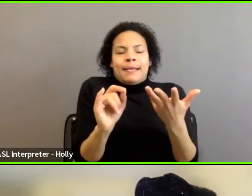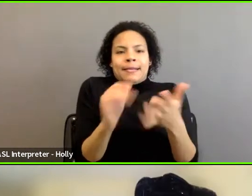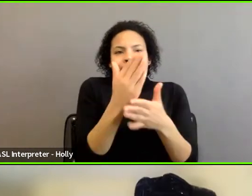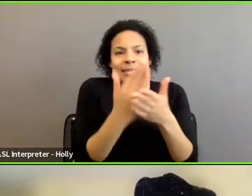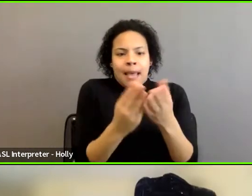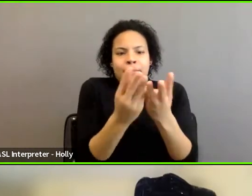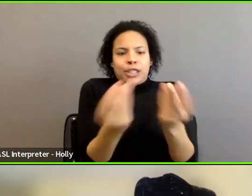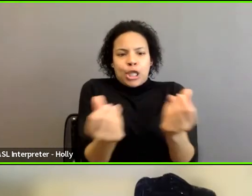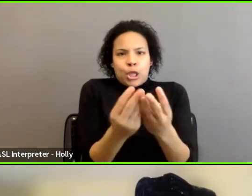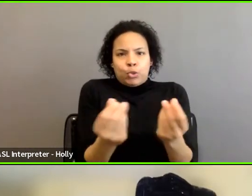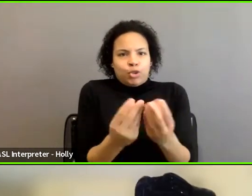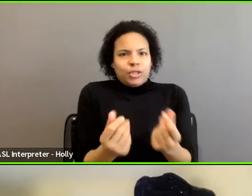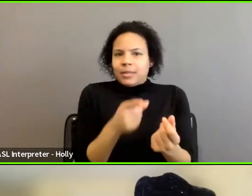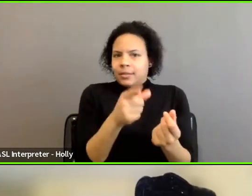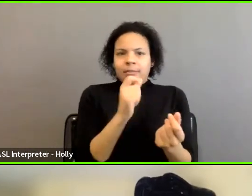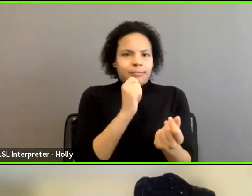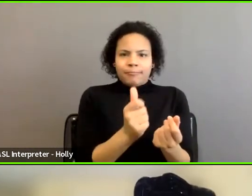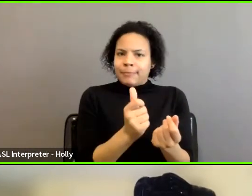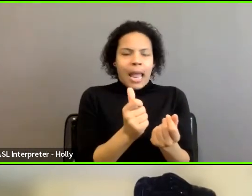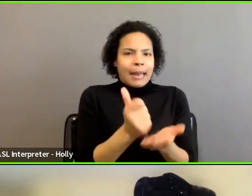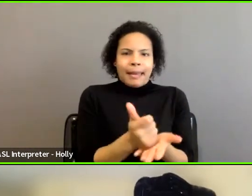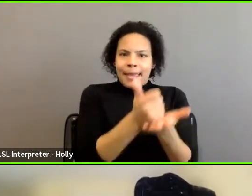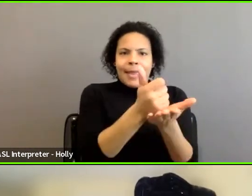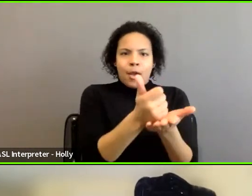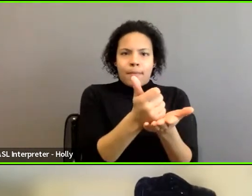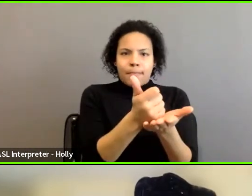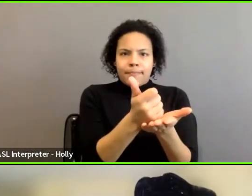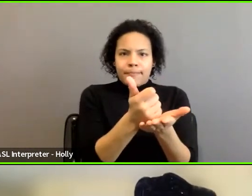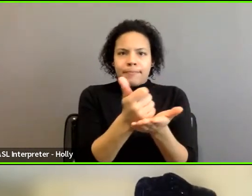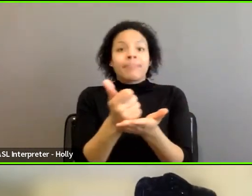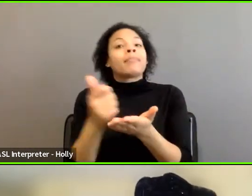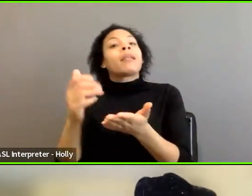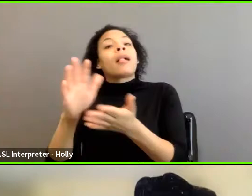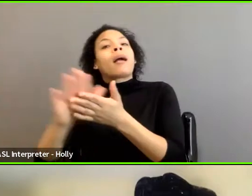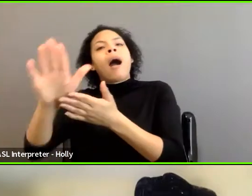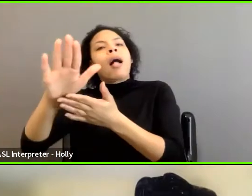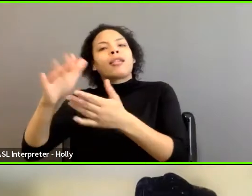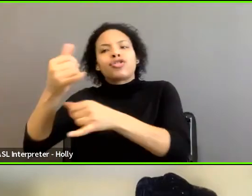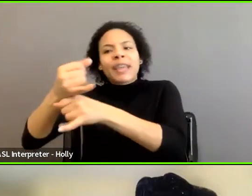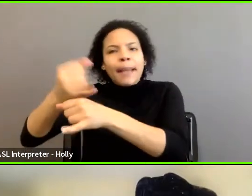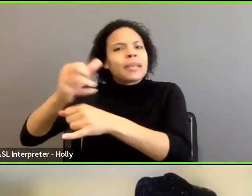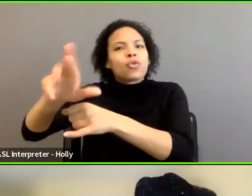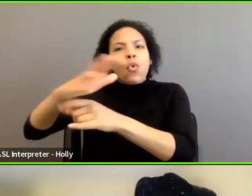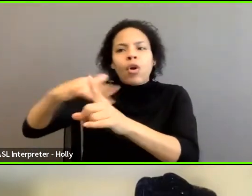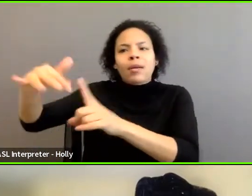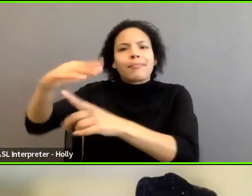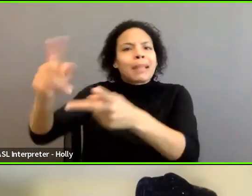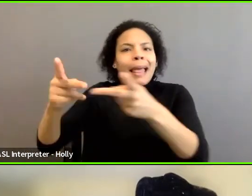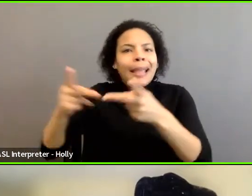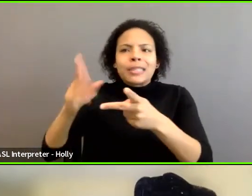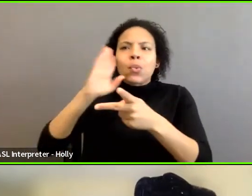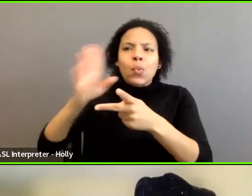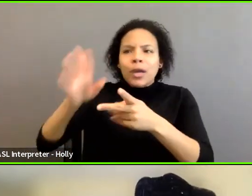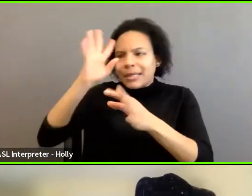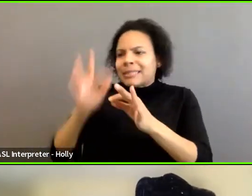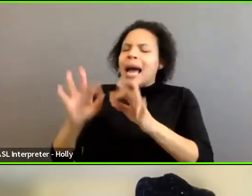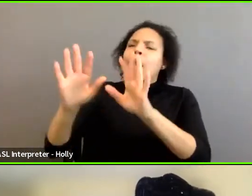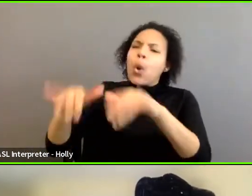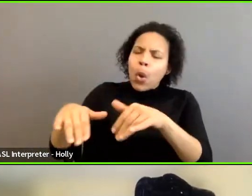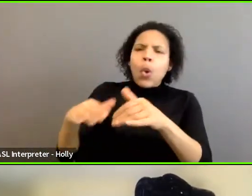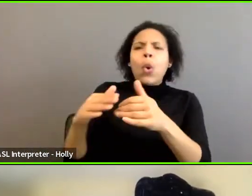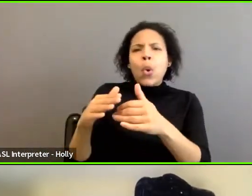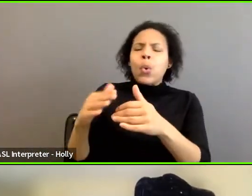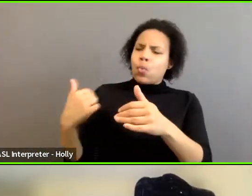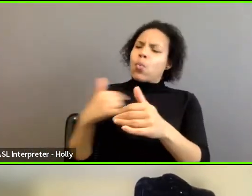students, particularly those in the Black Student Union, said, wait a minute, hold up. That is not enough. It's not enough to just say,